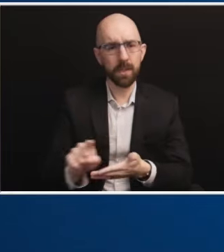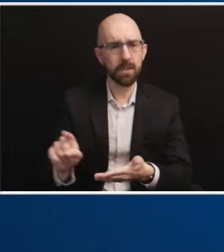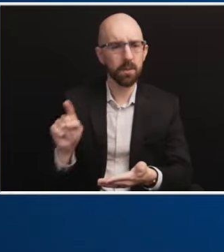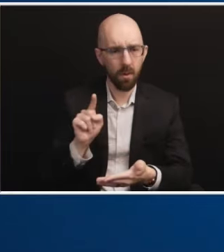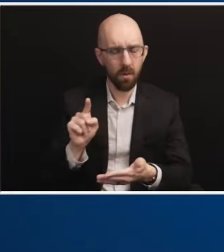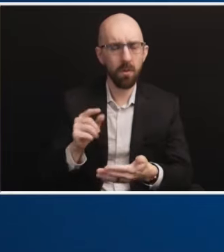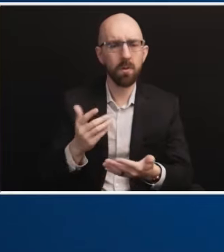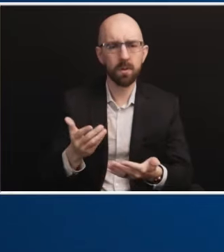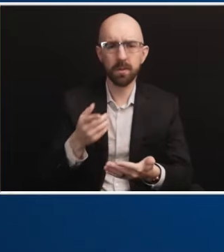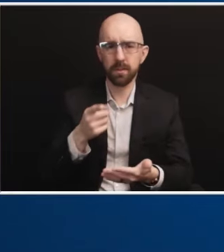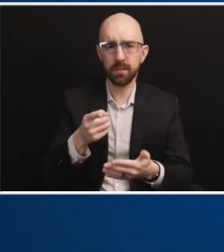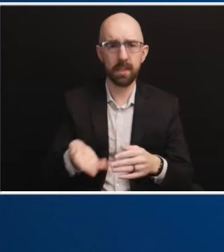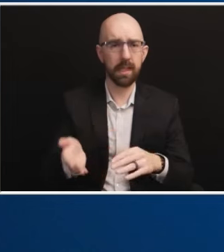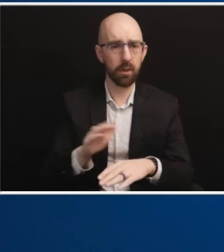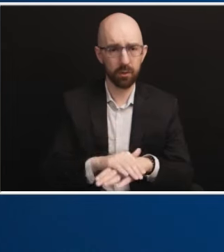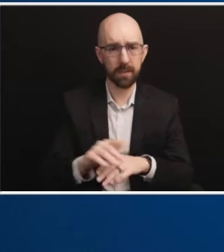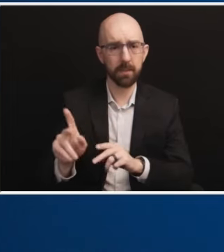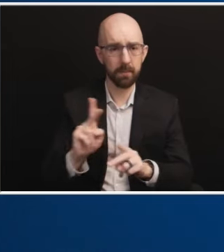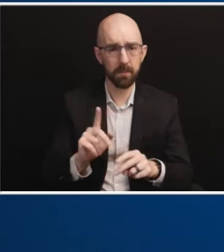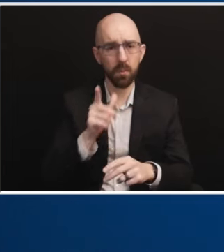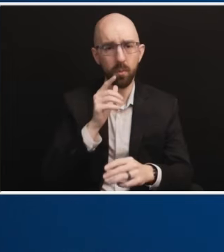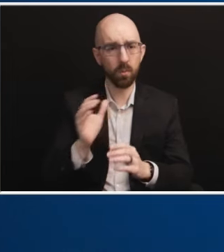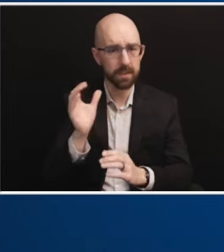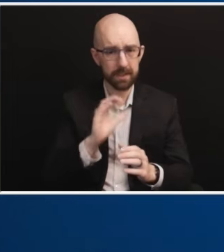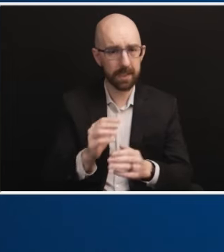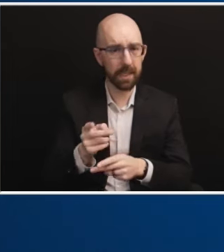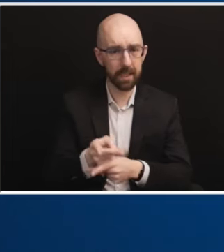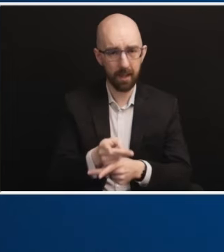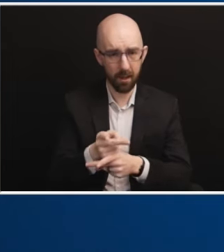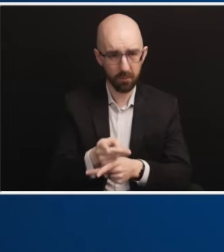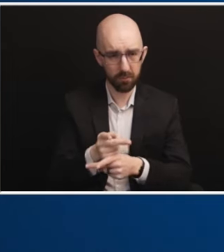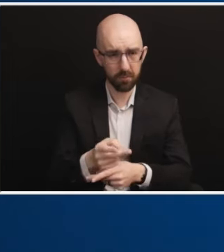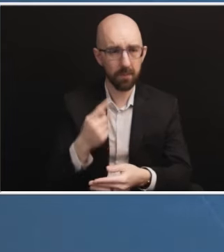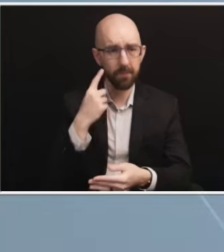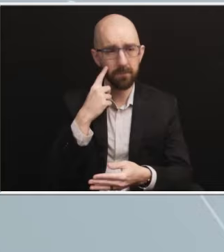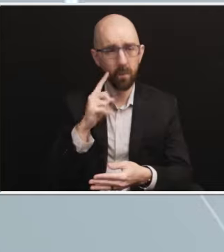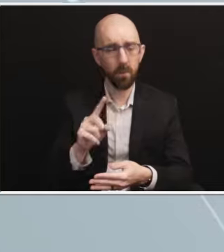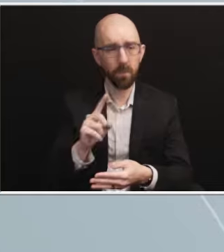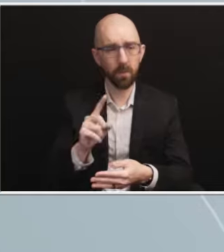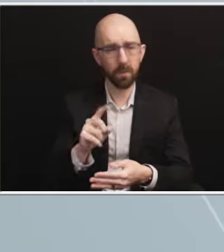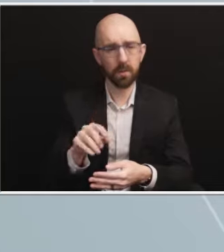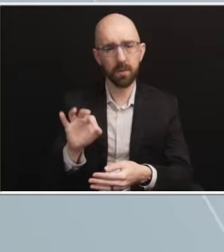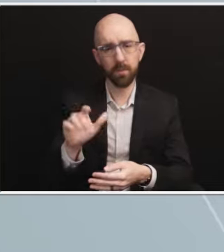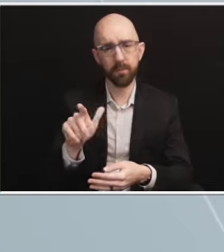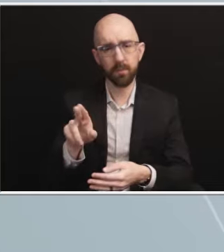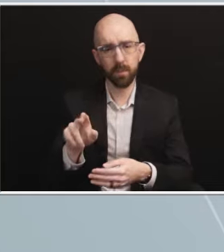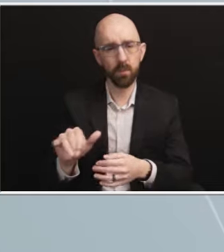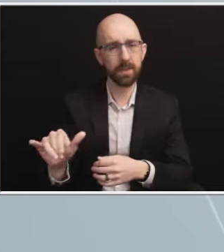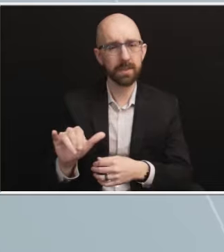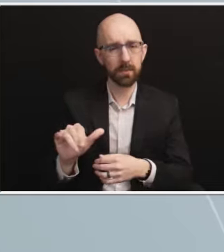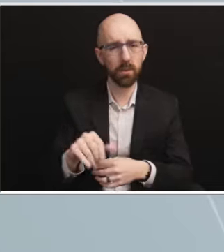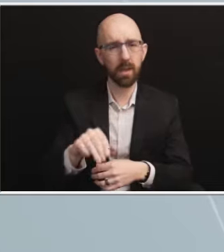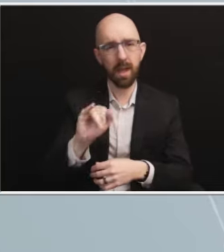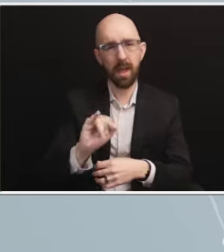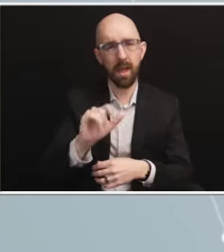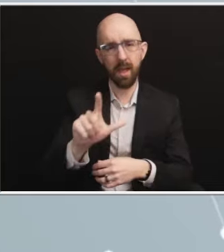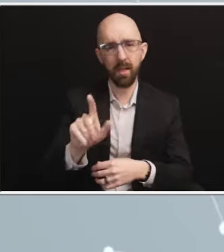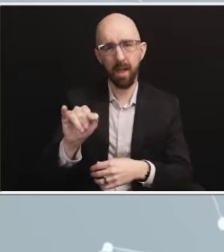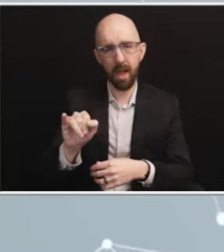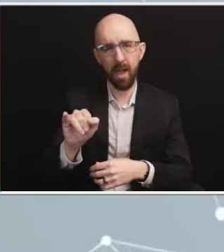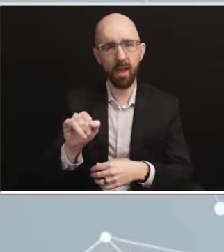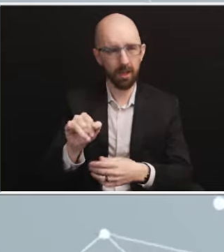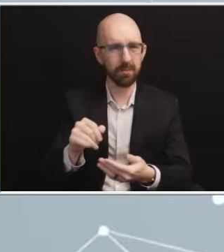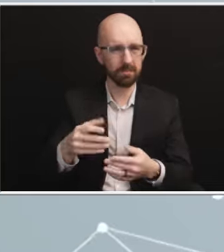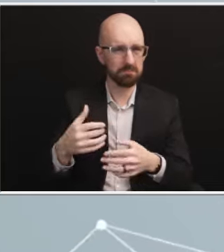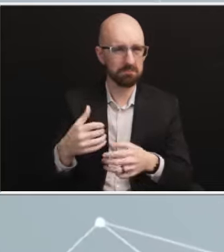is increase in people who are seeking care for influenza-like illness, or ILI, which is typical symptoms of